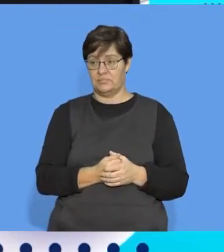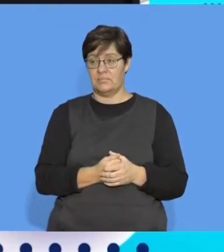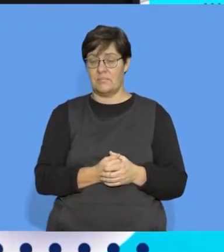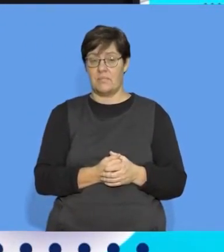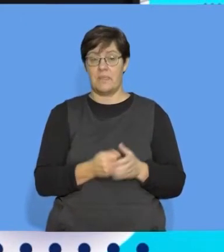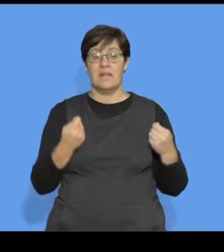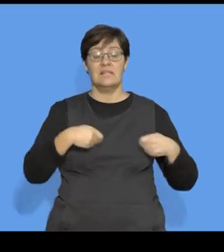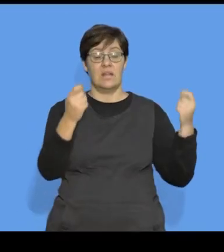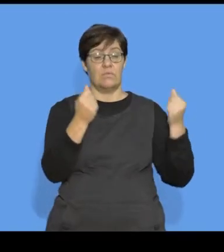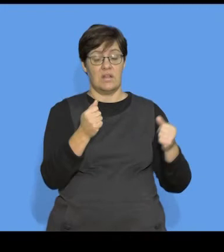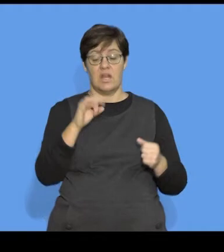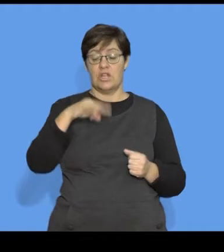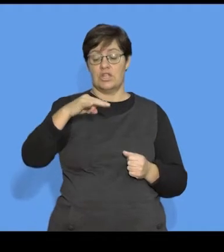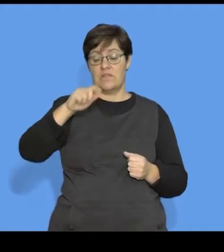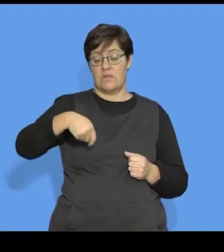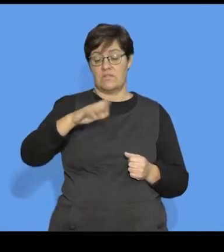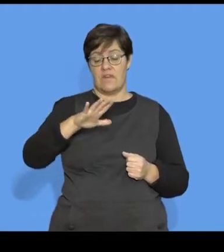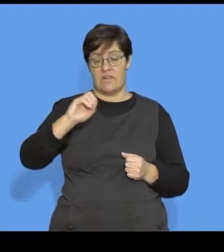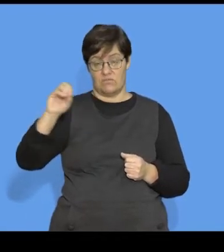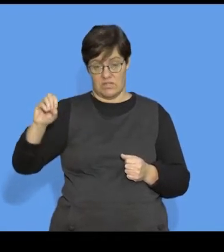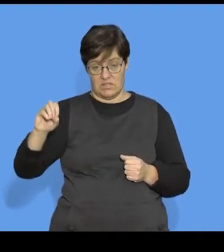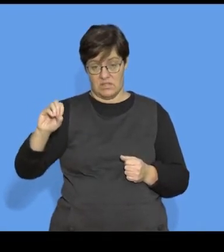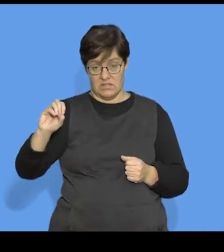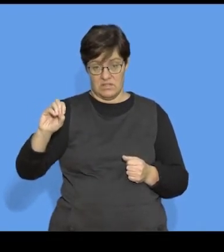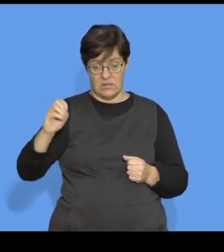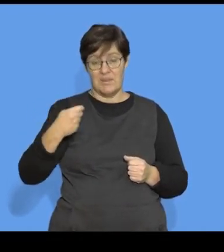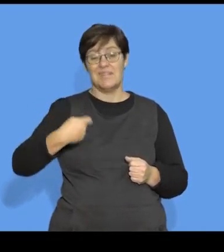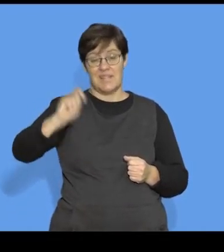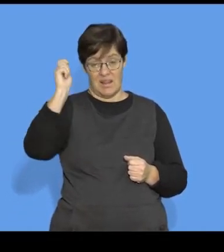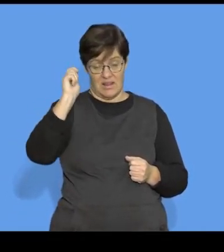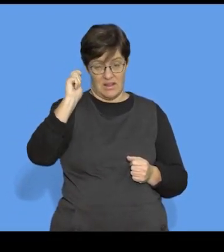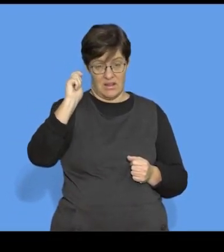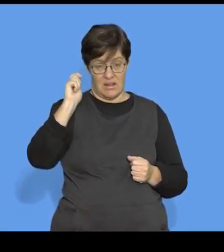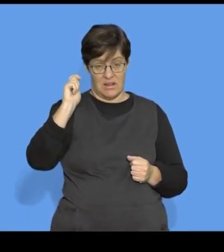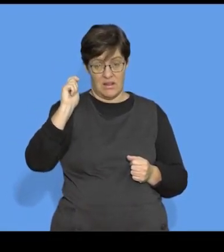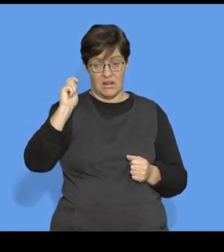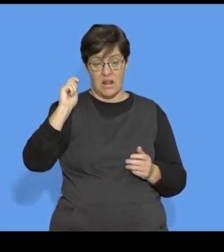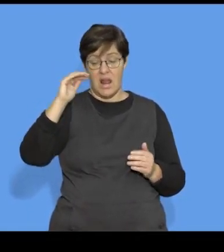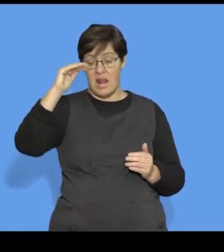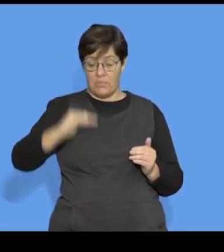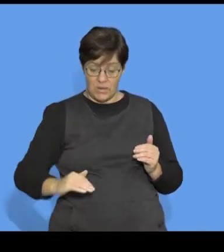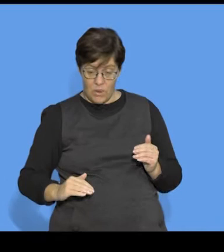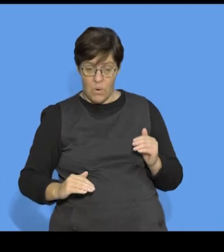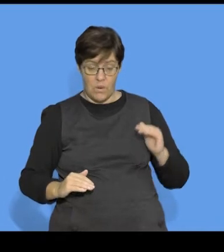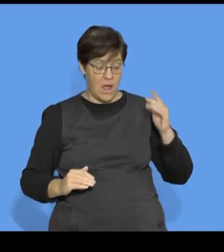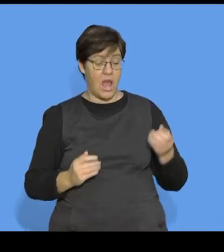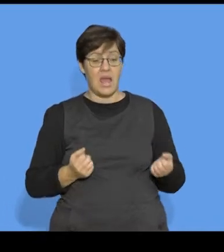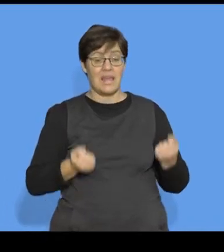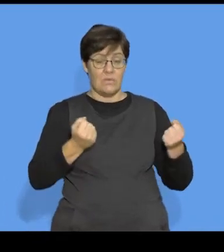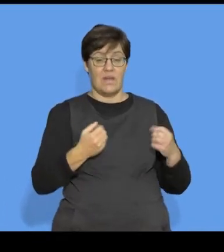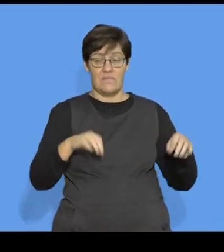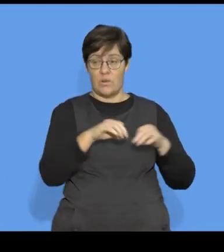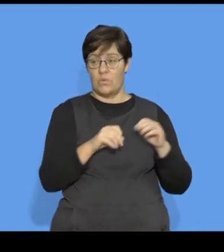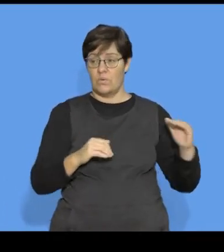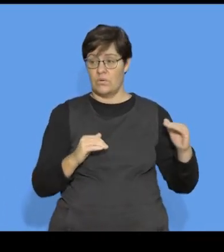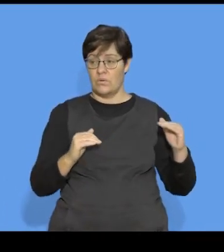do that. My selling price is 13,500, so there we go, selling price. Is it greater or less than